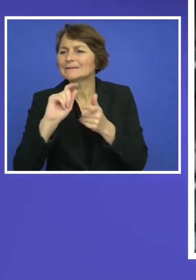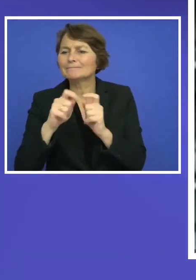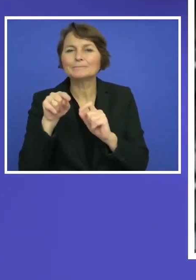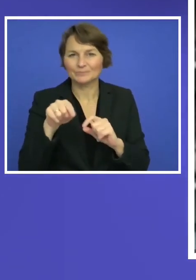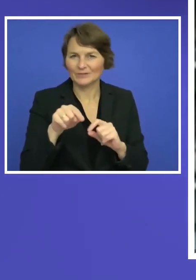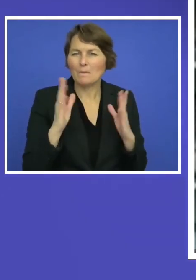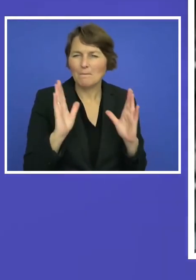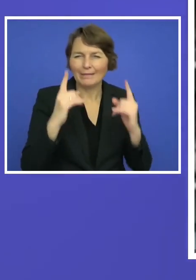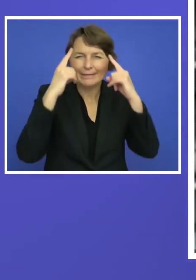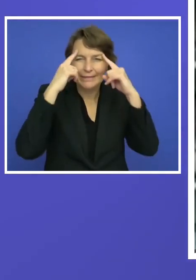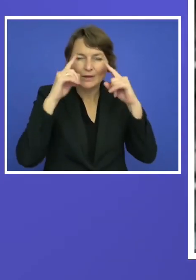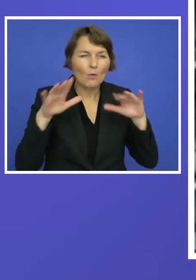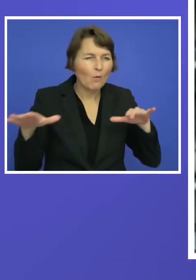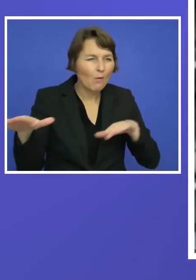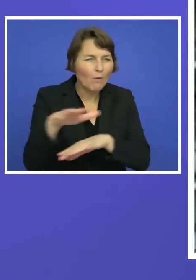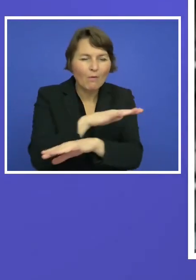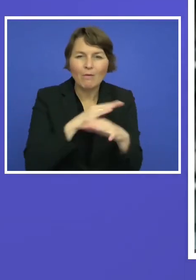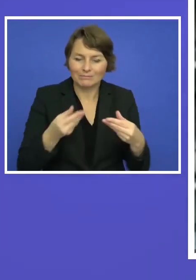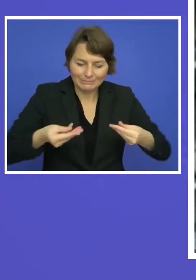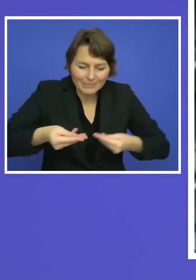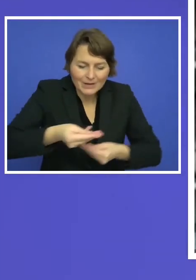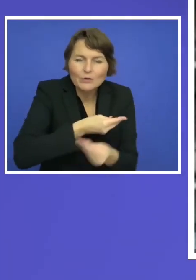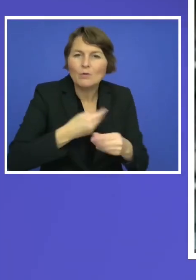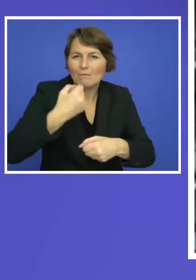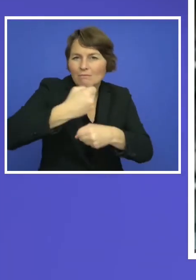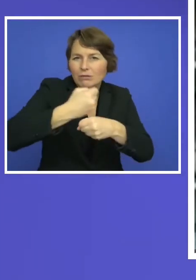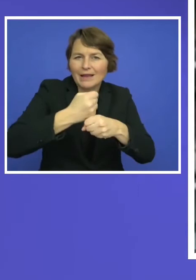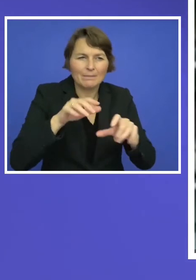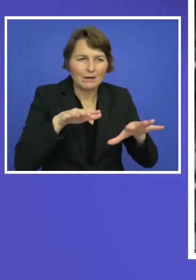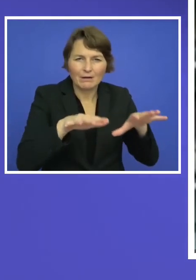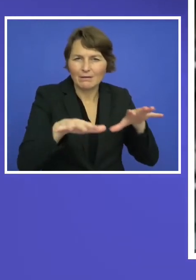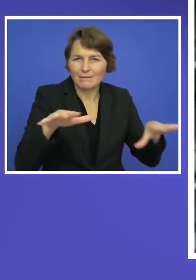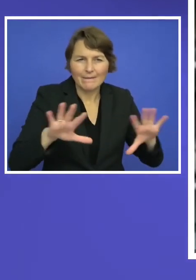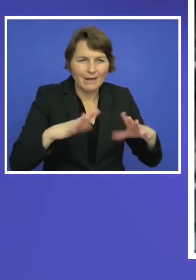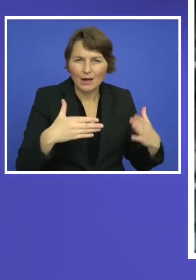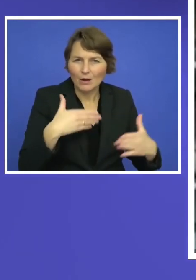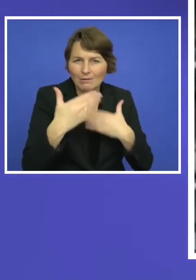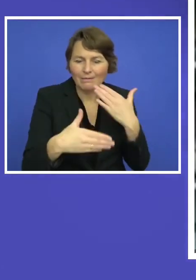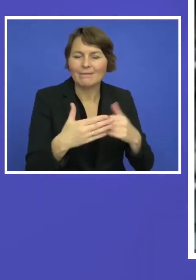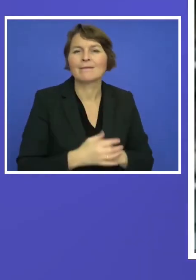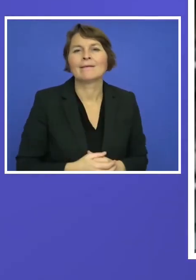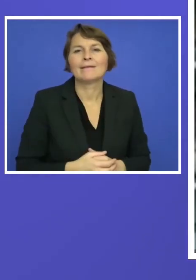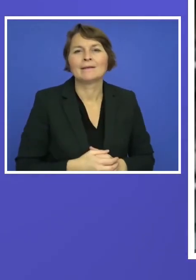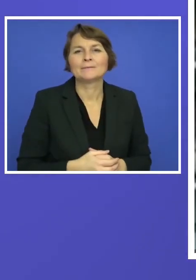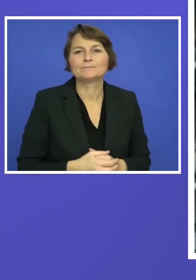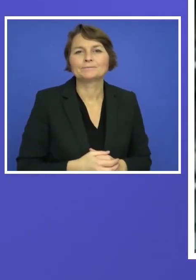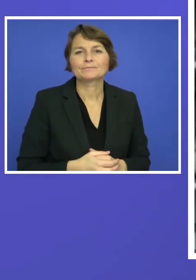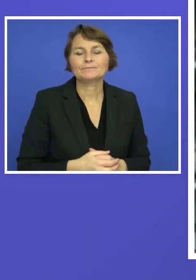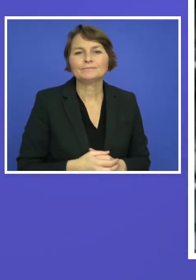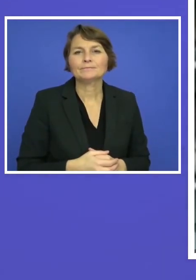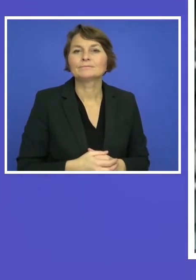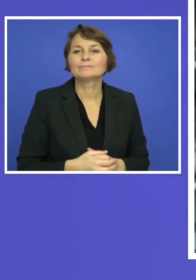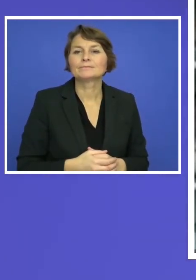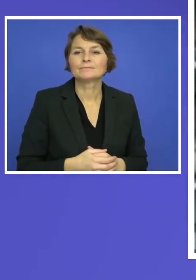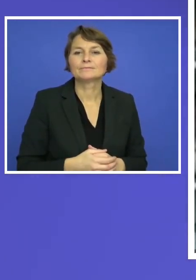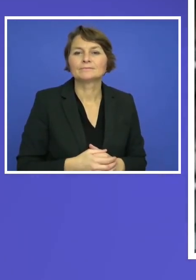labor market aspect to also address the health issues, the